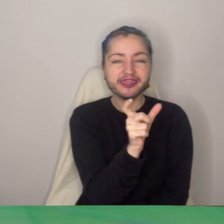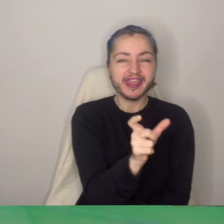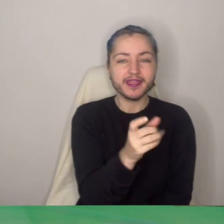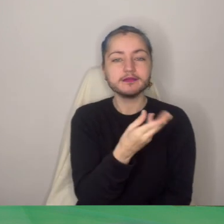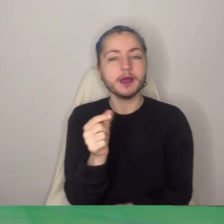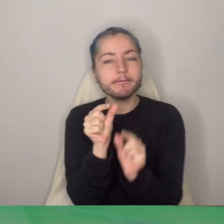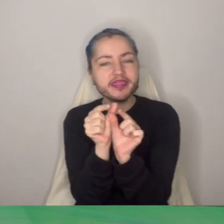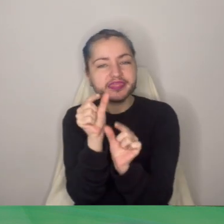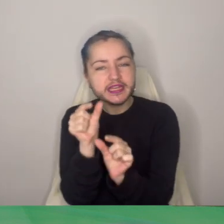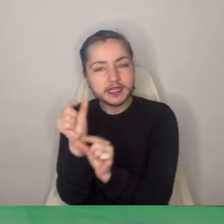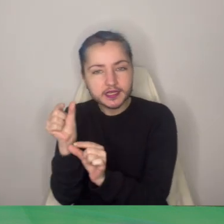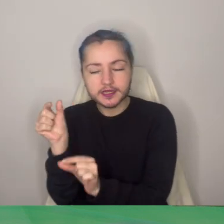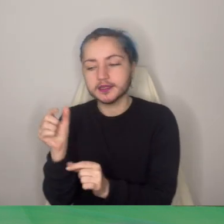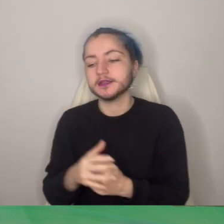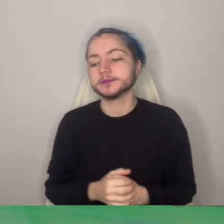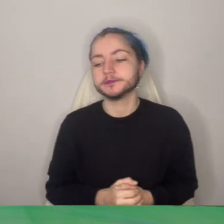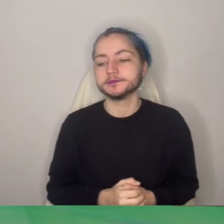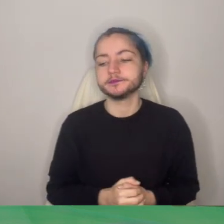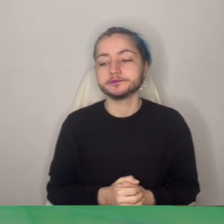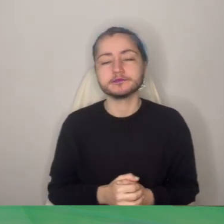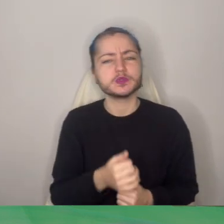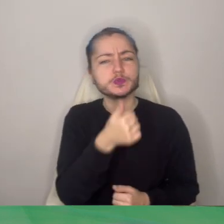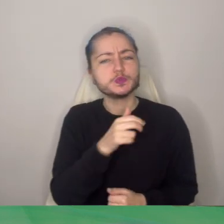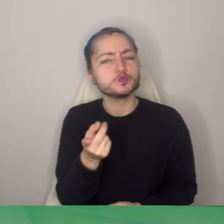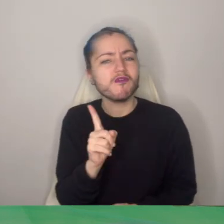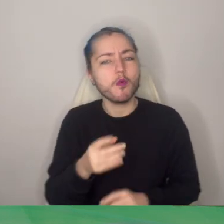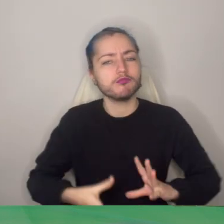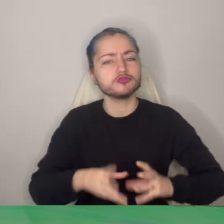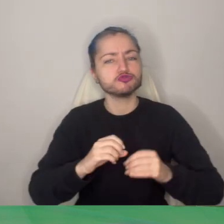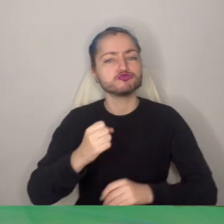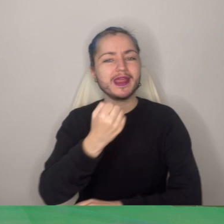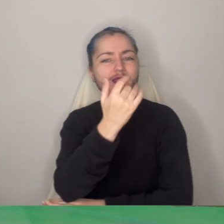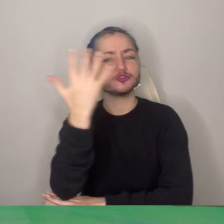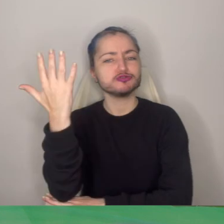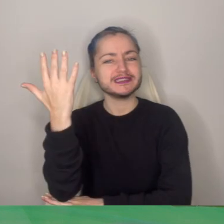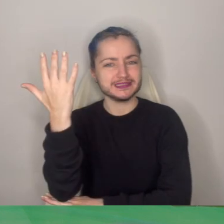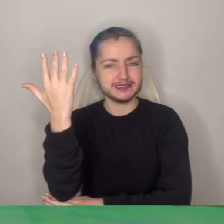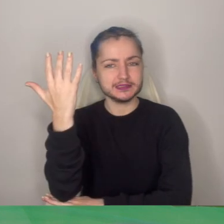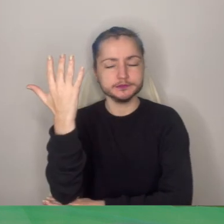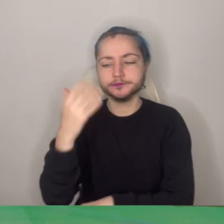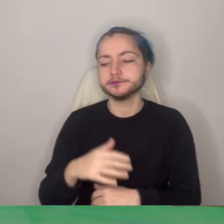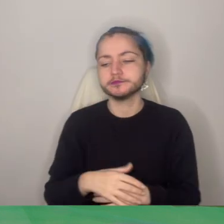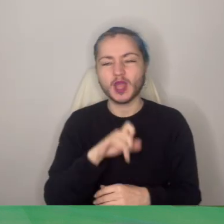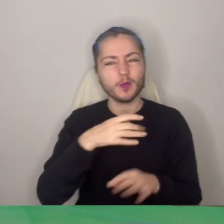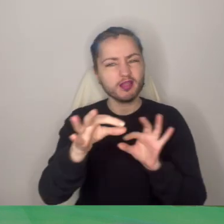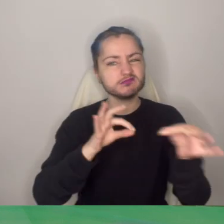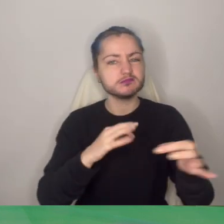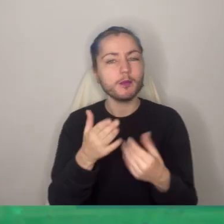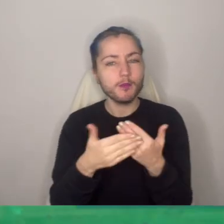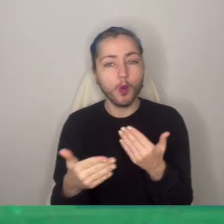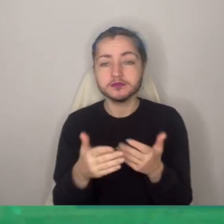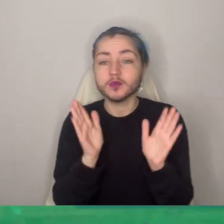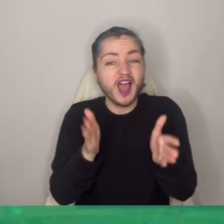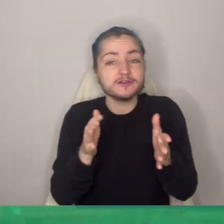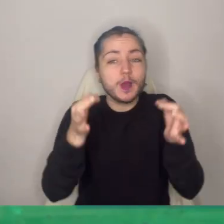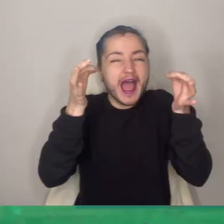some thin ones. And we're going to use this to make our tree, so we'll tear a few more. Don't worry about making it